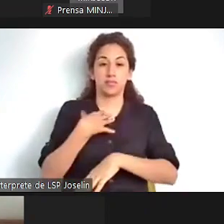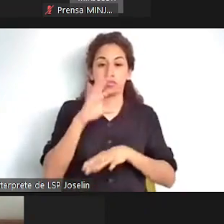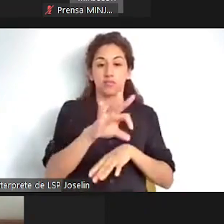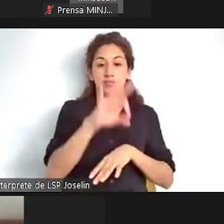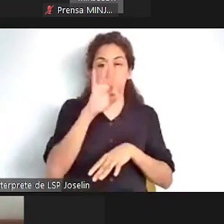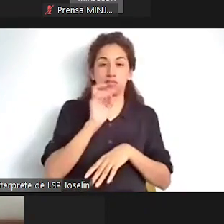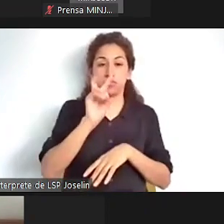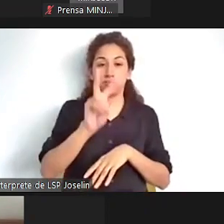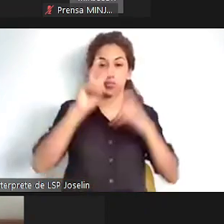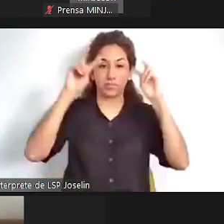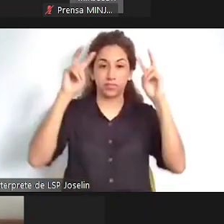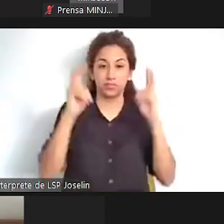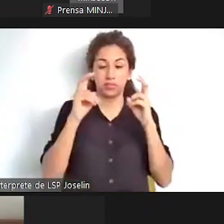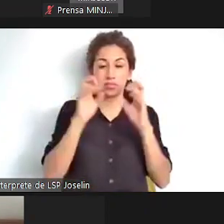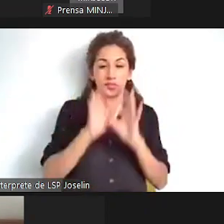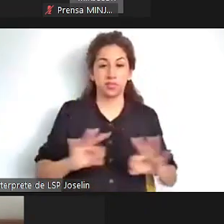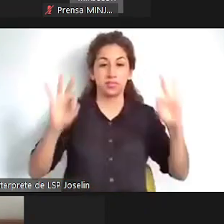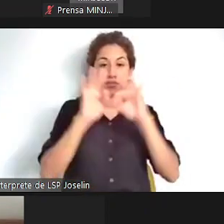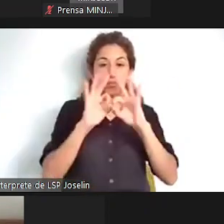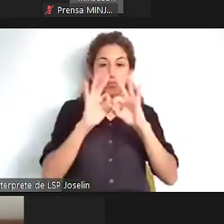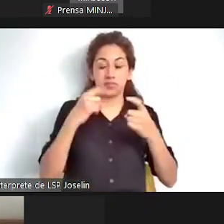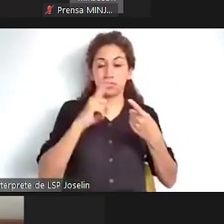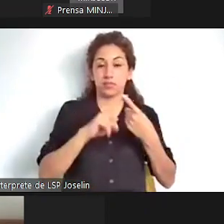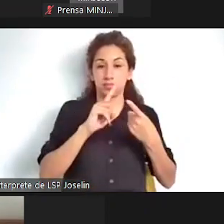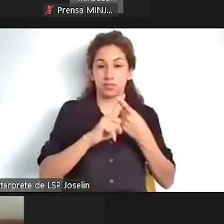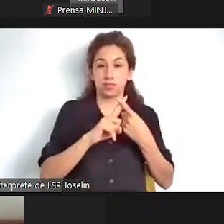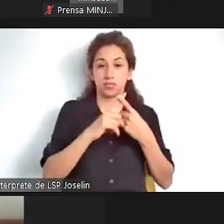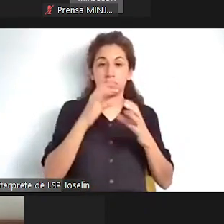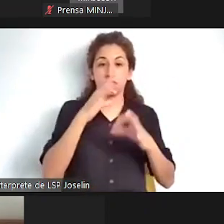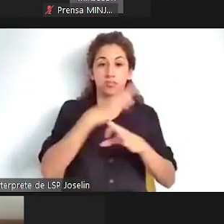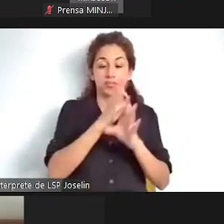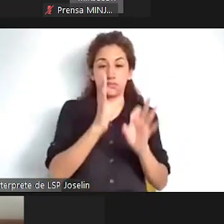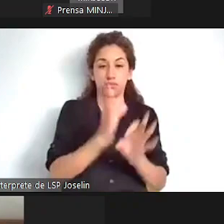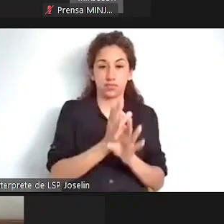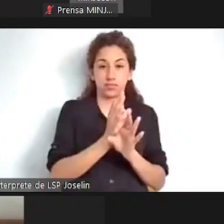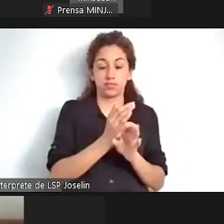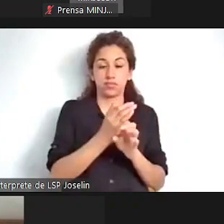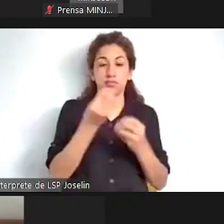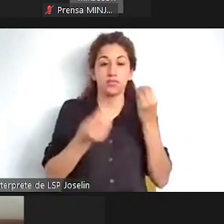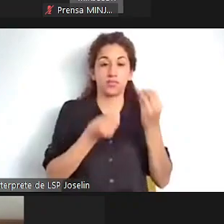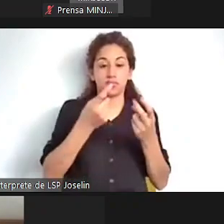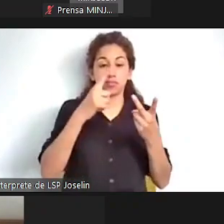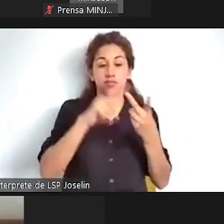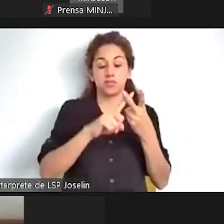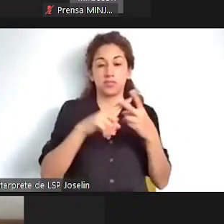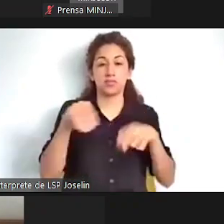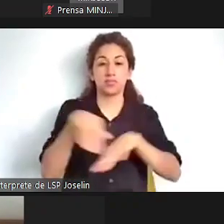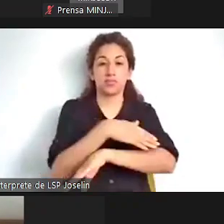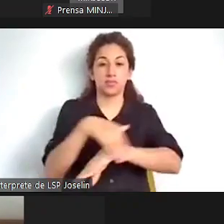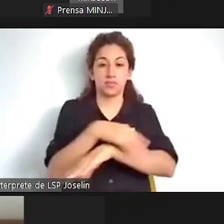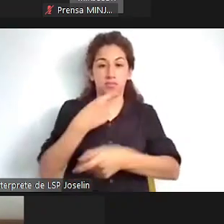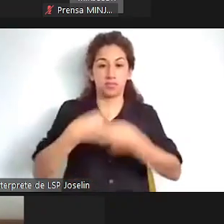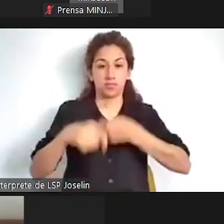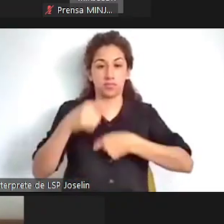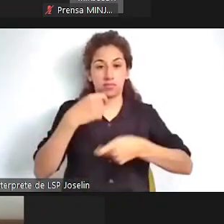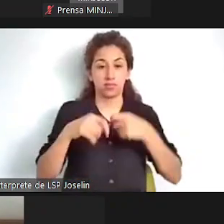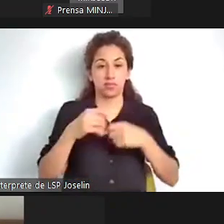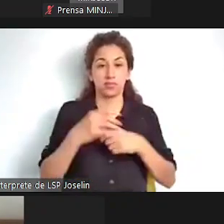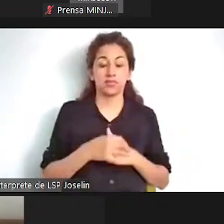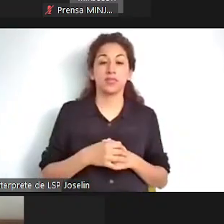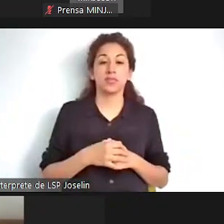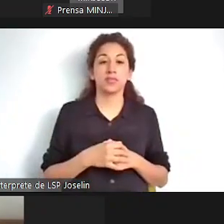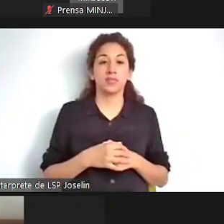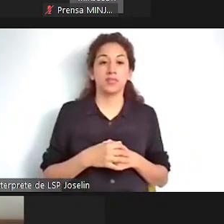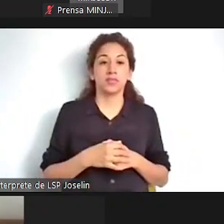outside and i would speak about two topics the due diligence mechanism and informality and the economic sector